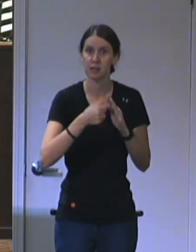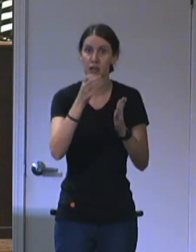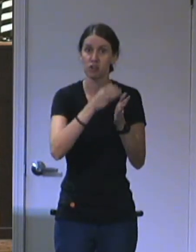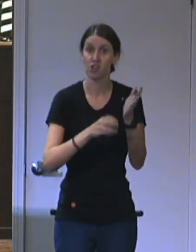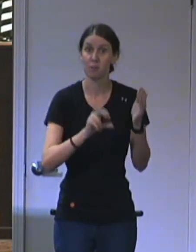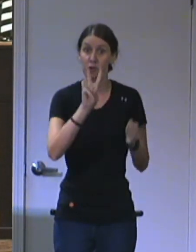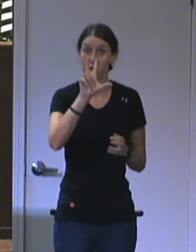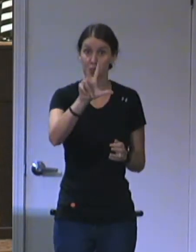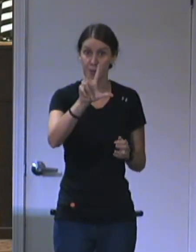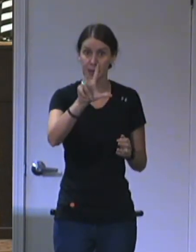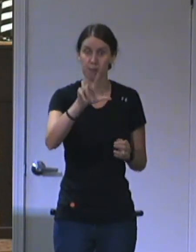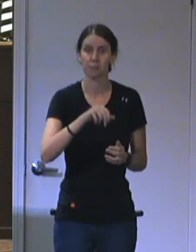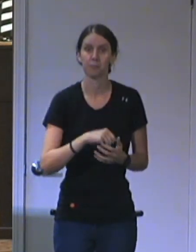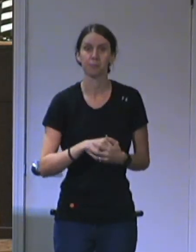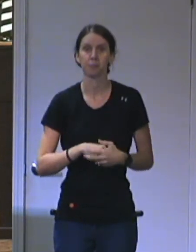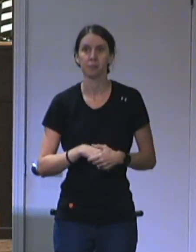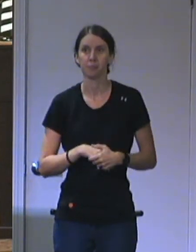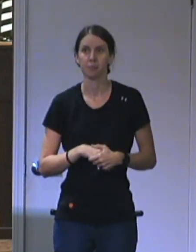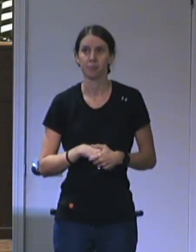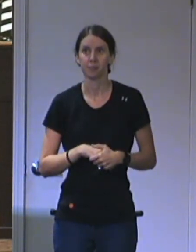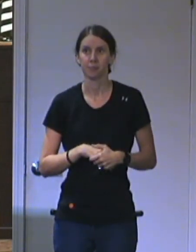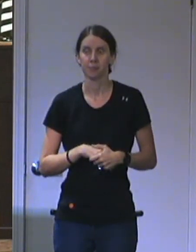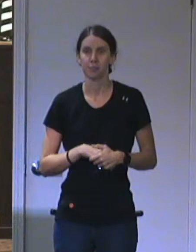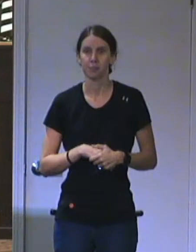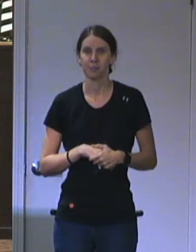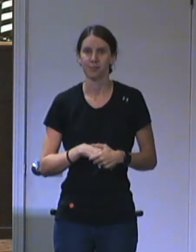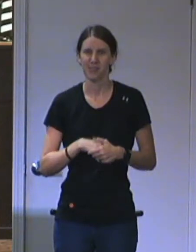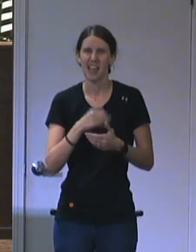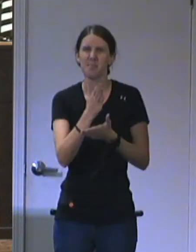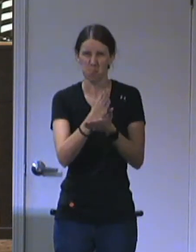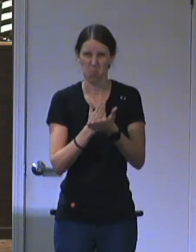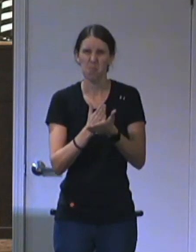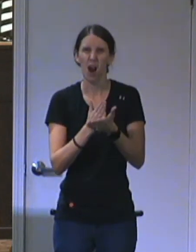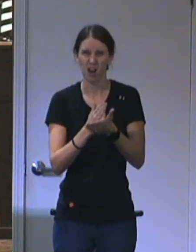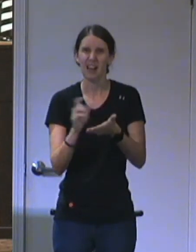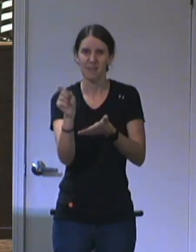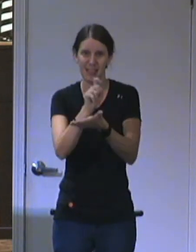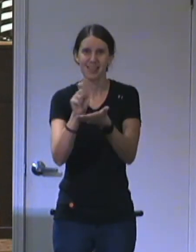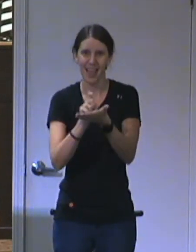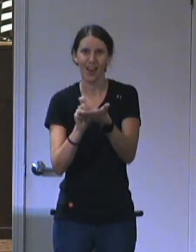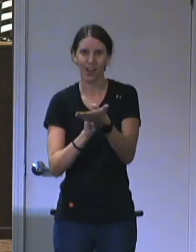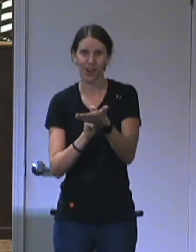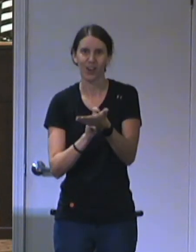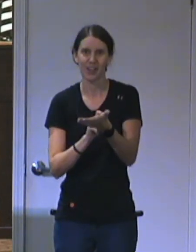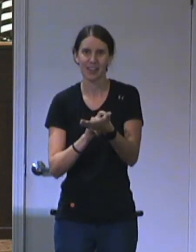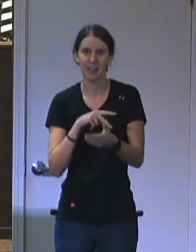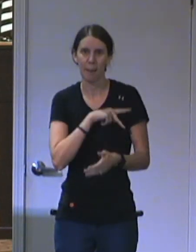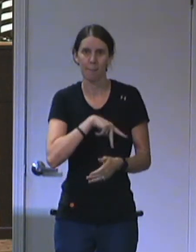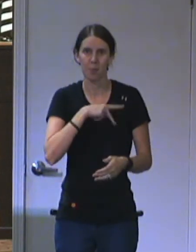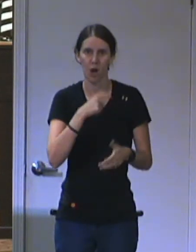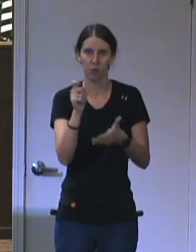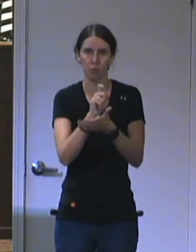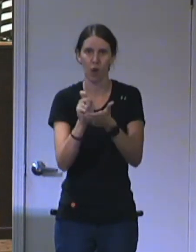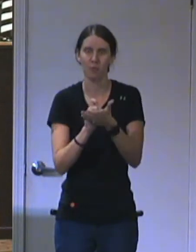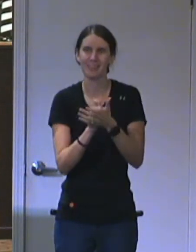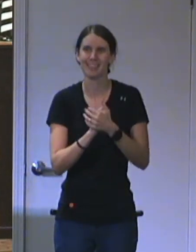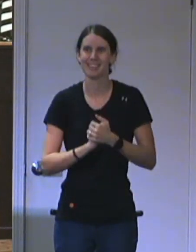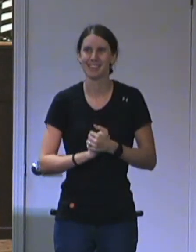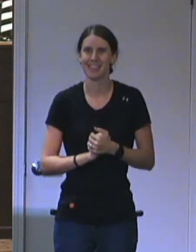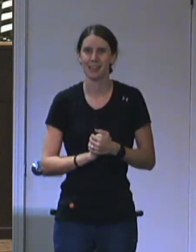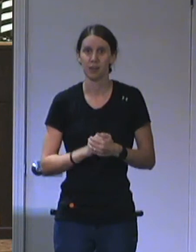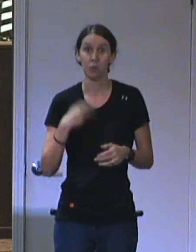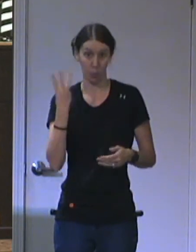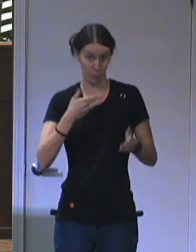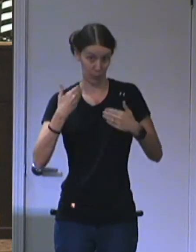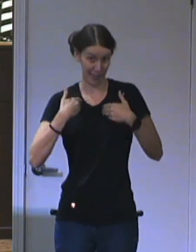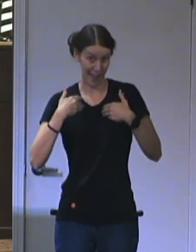as we know it. Of course, it was just part of a letter, the chapters and verse, you know, numbers, so that we